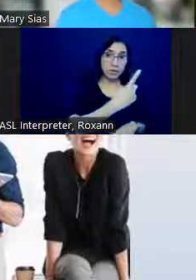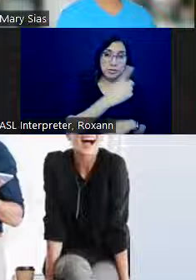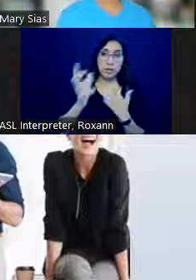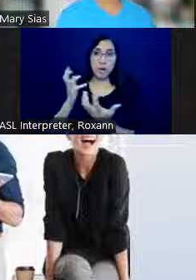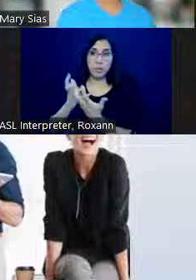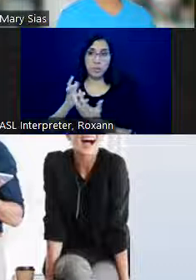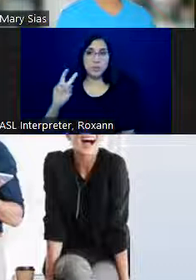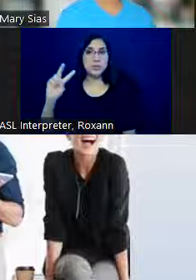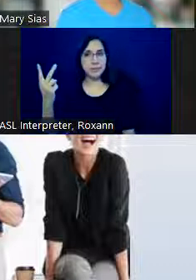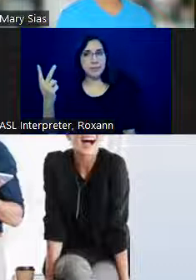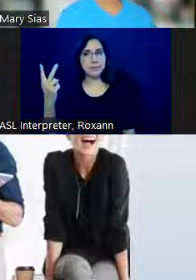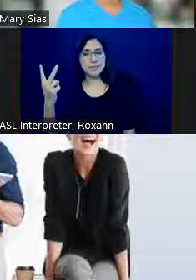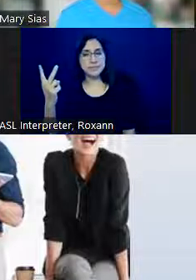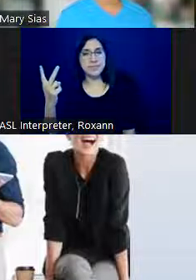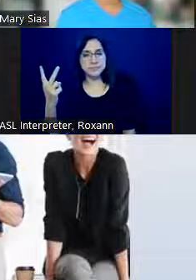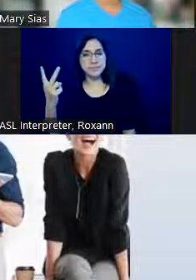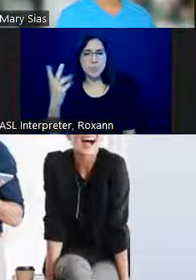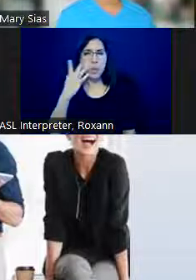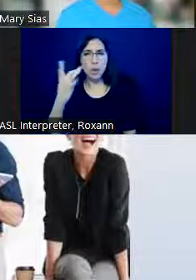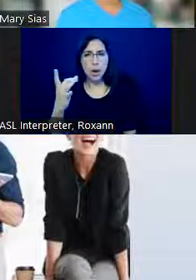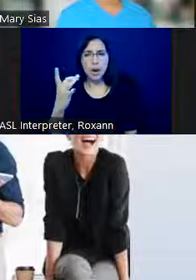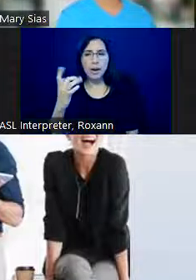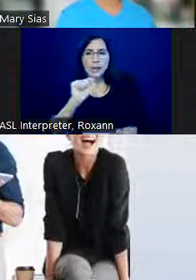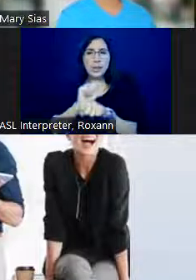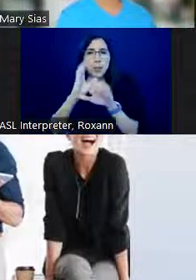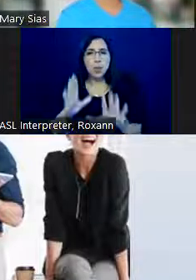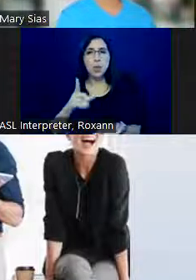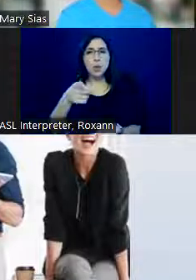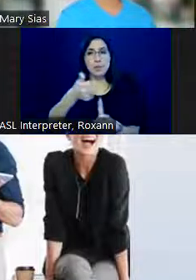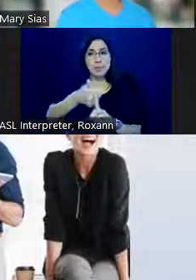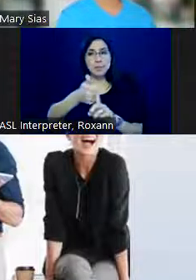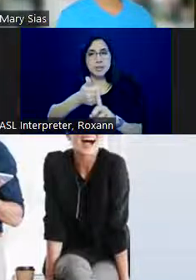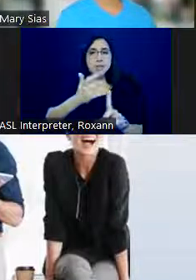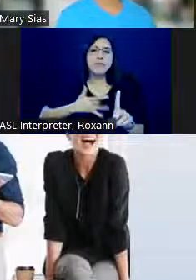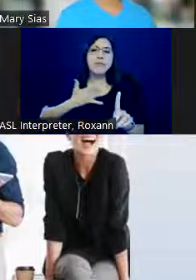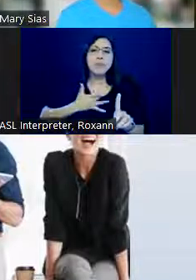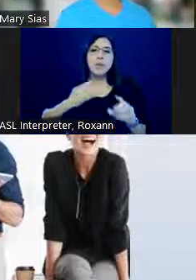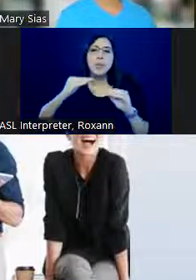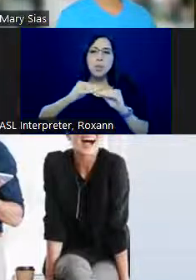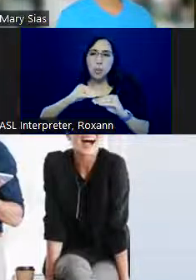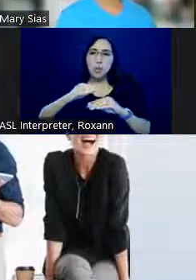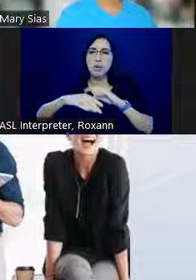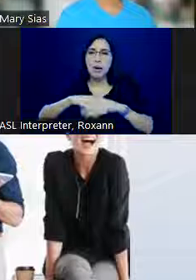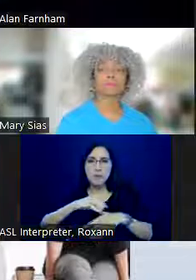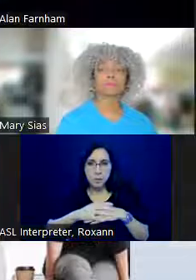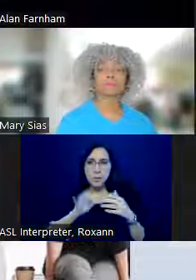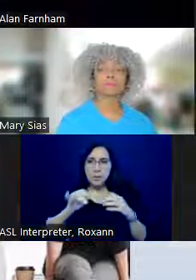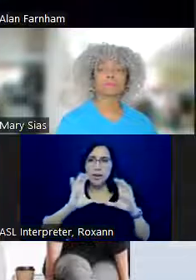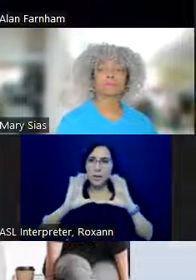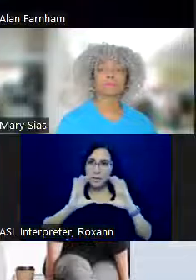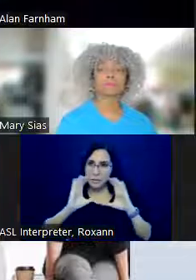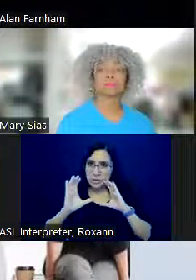second, in order to get employers comfortable with that conversation. See, a lot of this